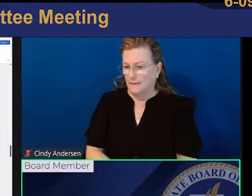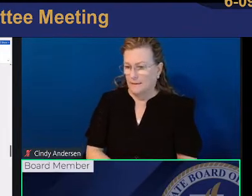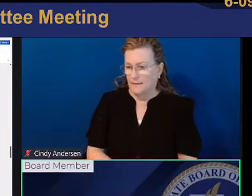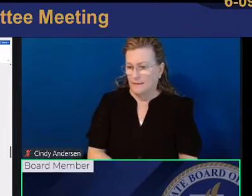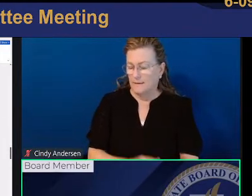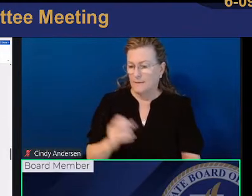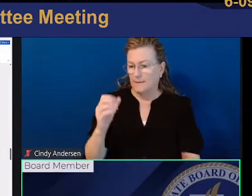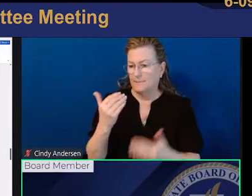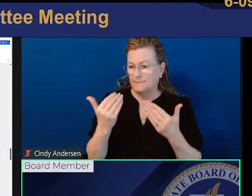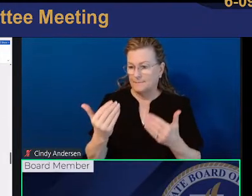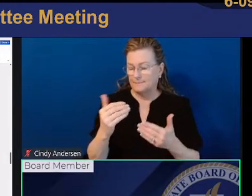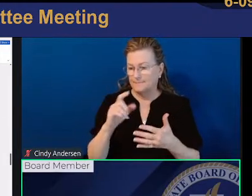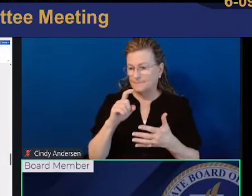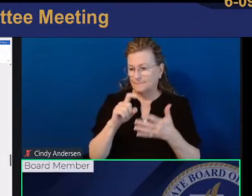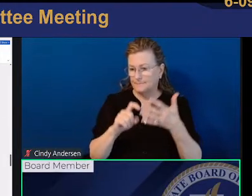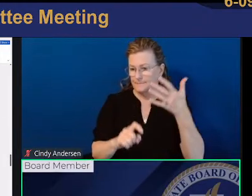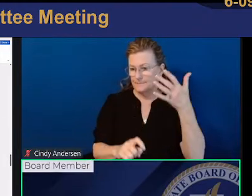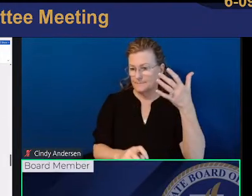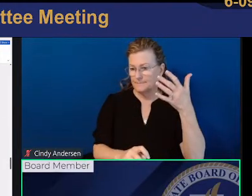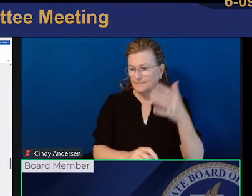go ahead.